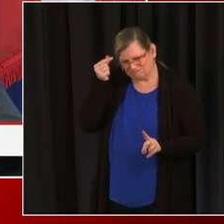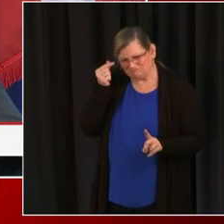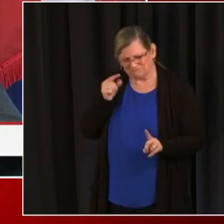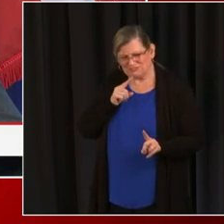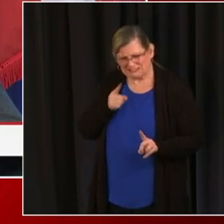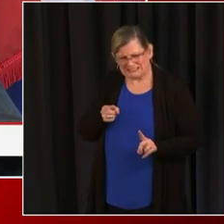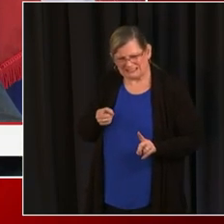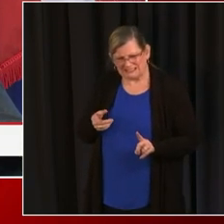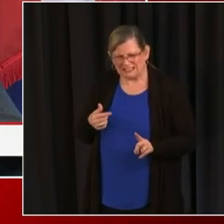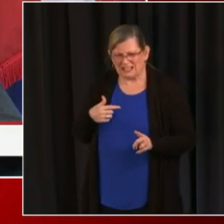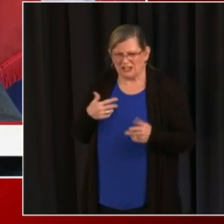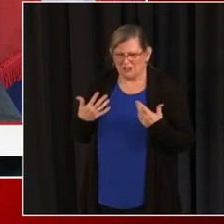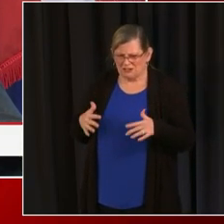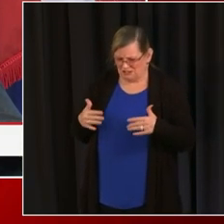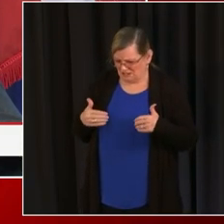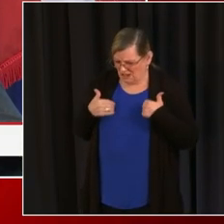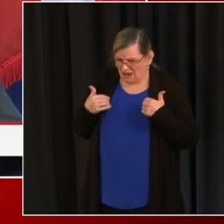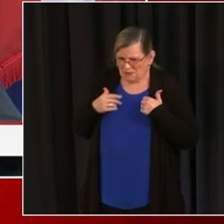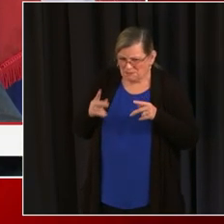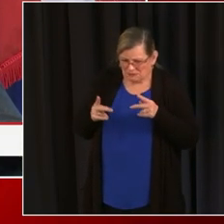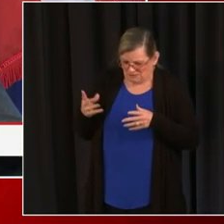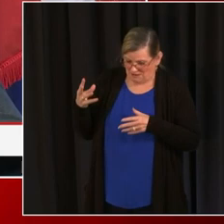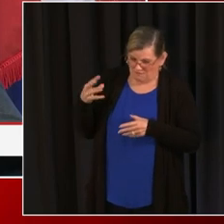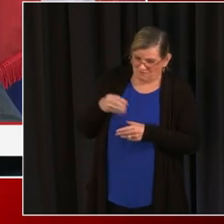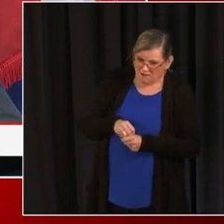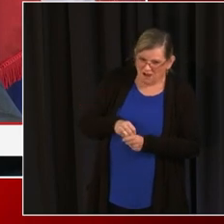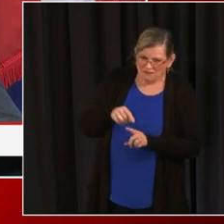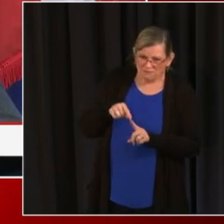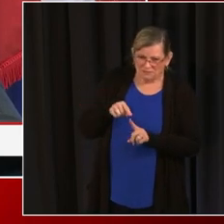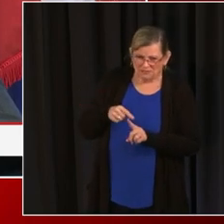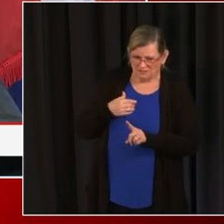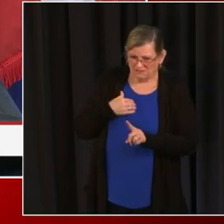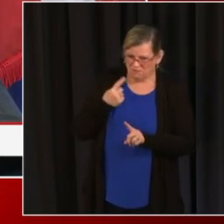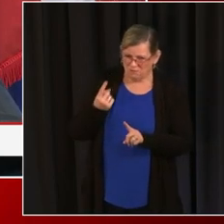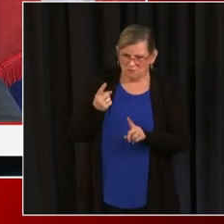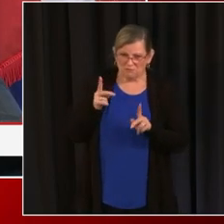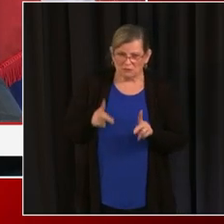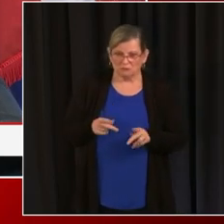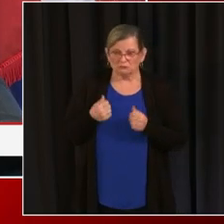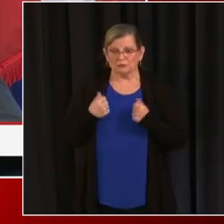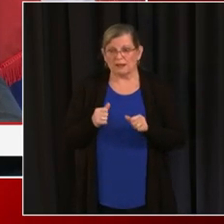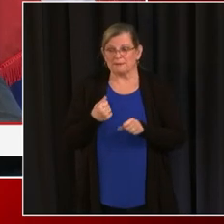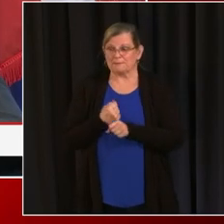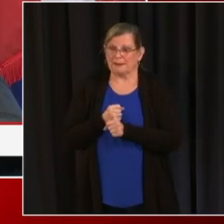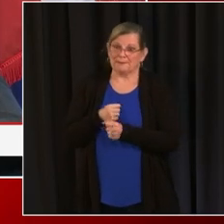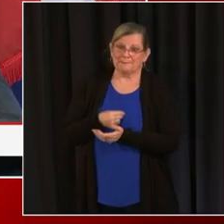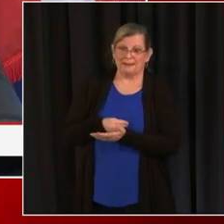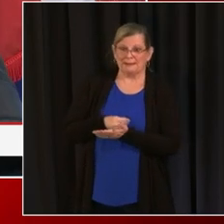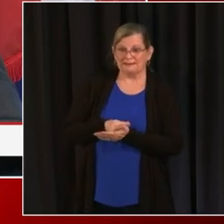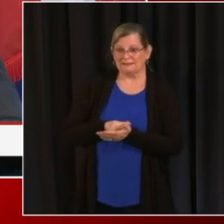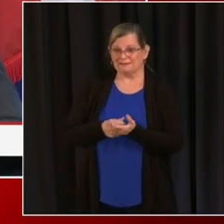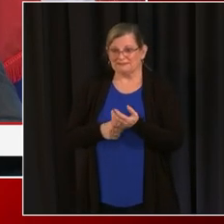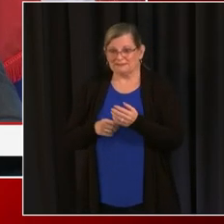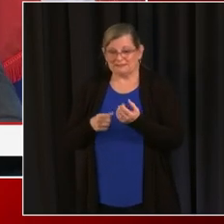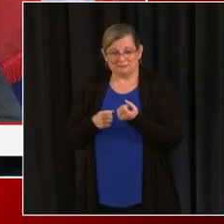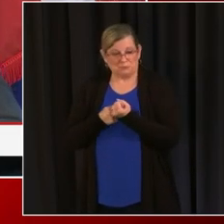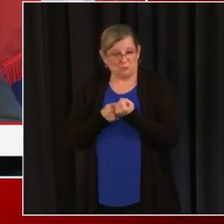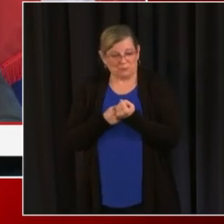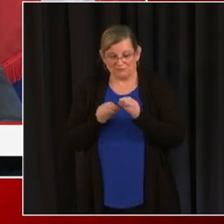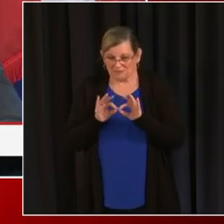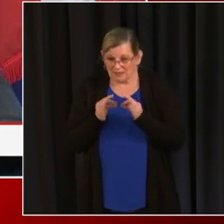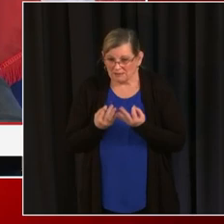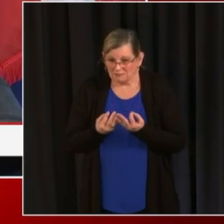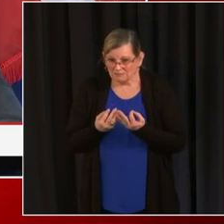We have very young people involved, and we have a person who's just trying to make some money, I'm sure, to support